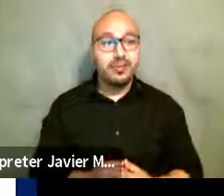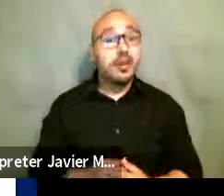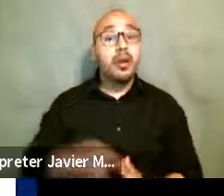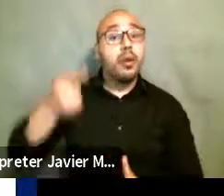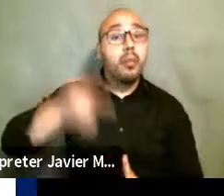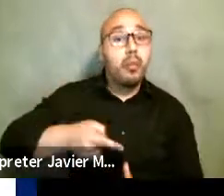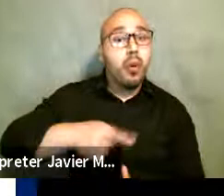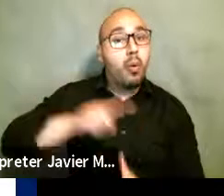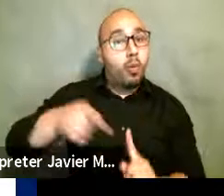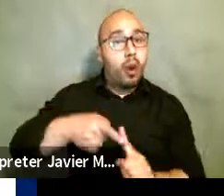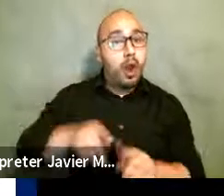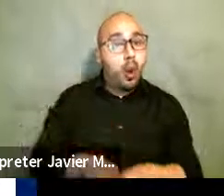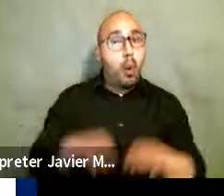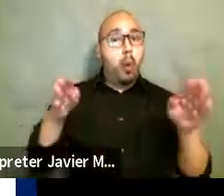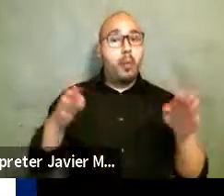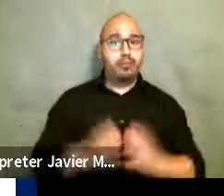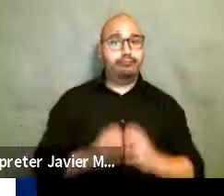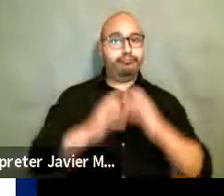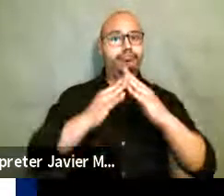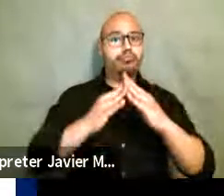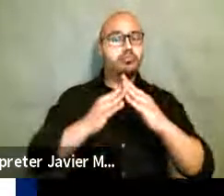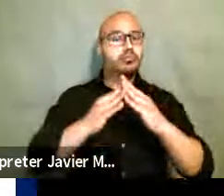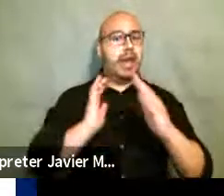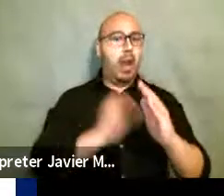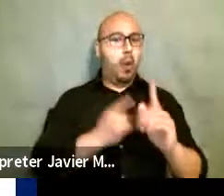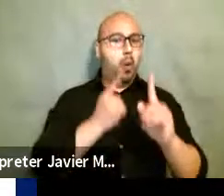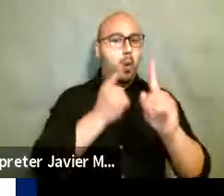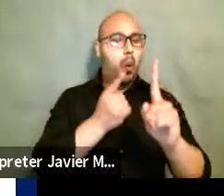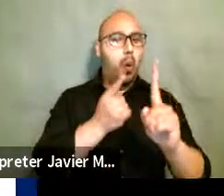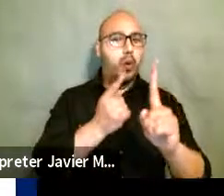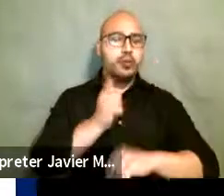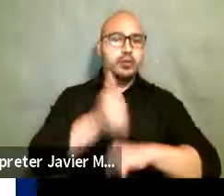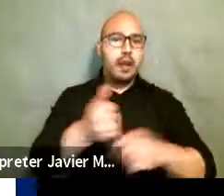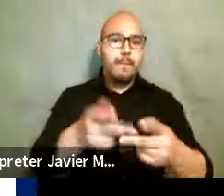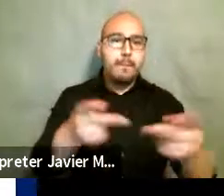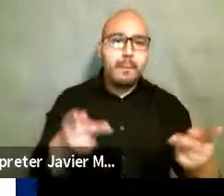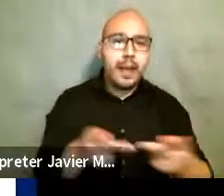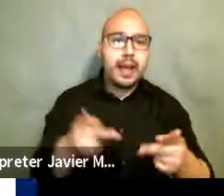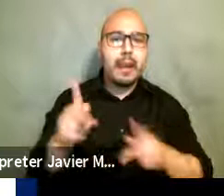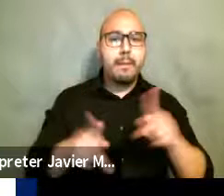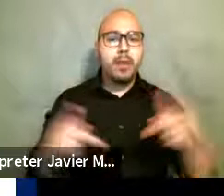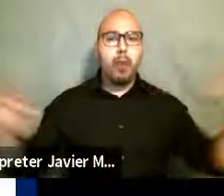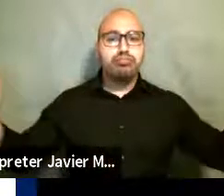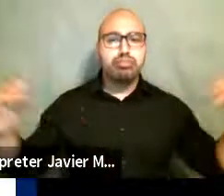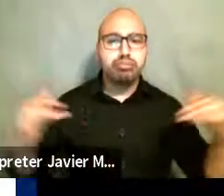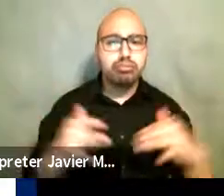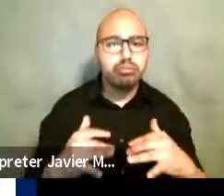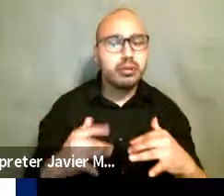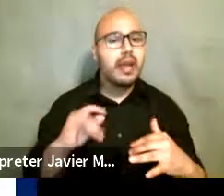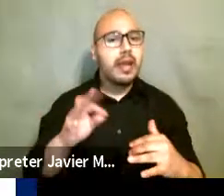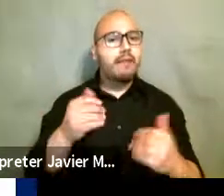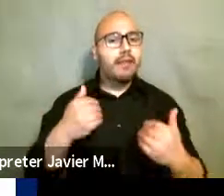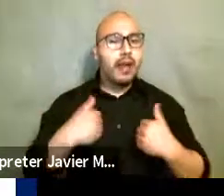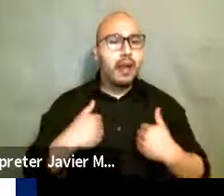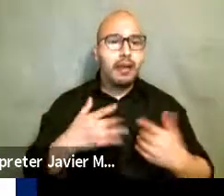we opened, we wanted to be a place that people could come if they had